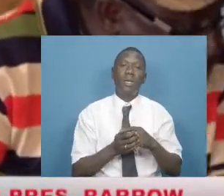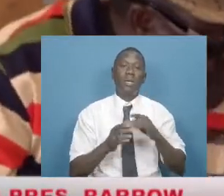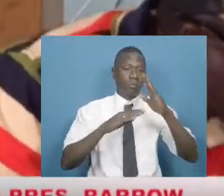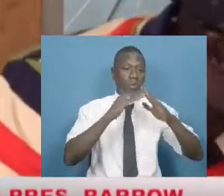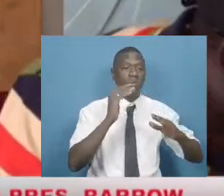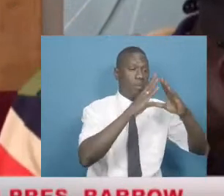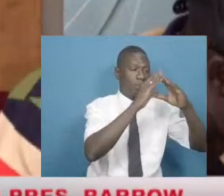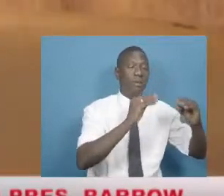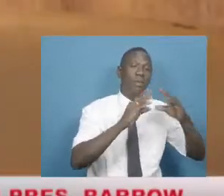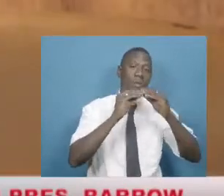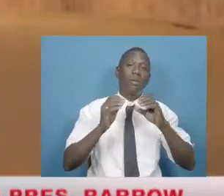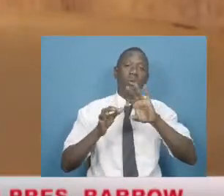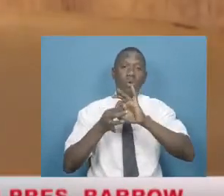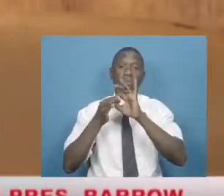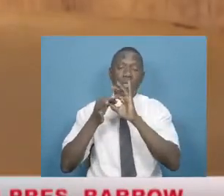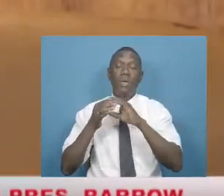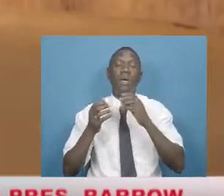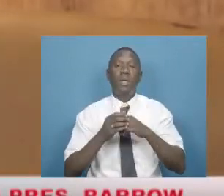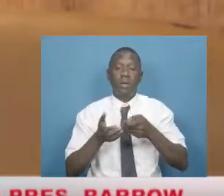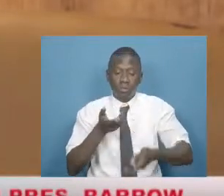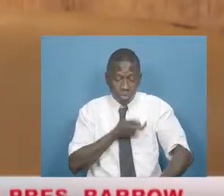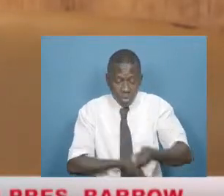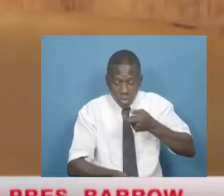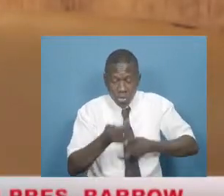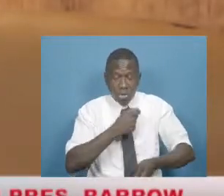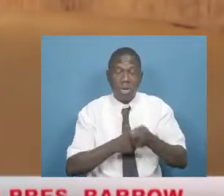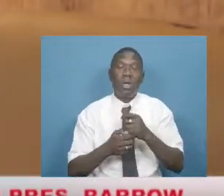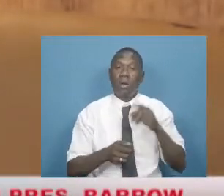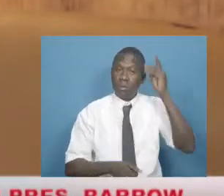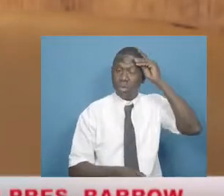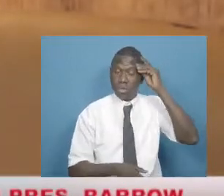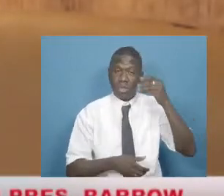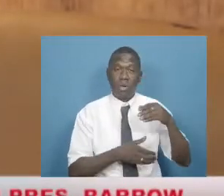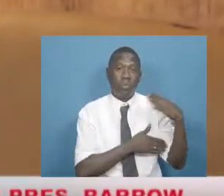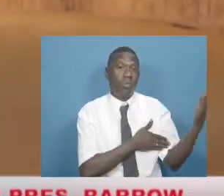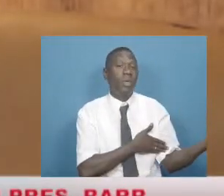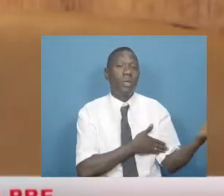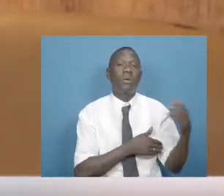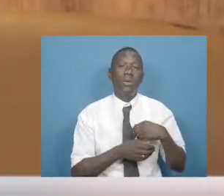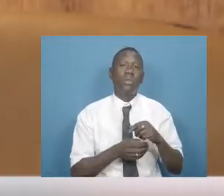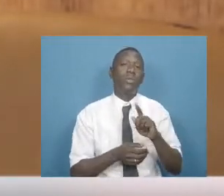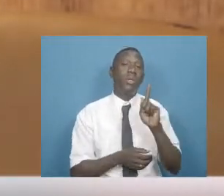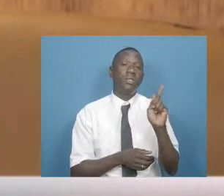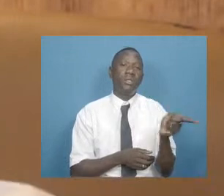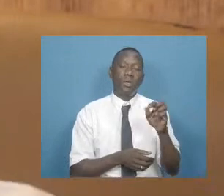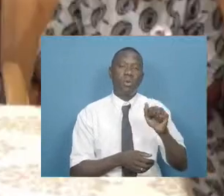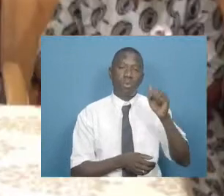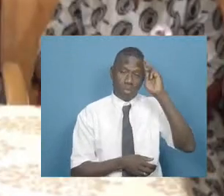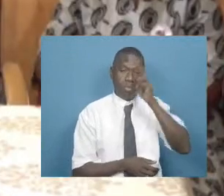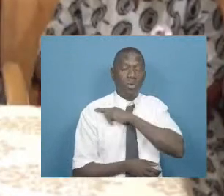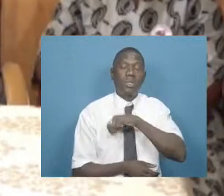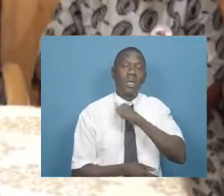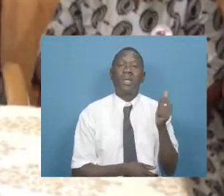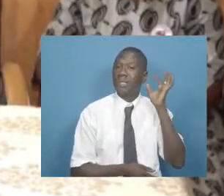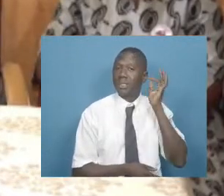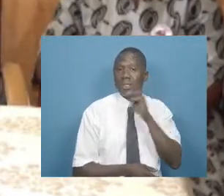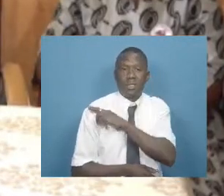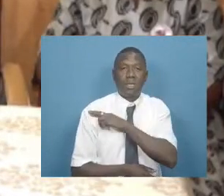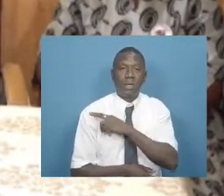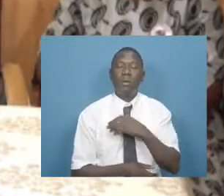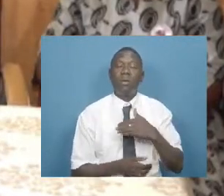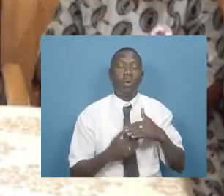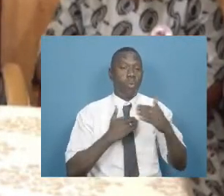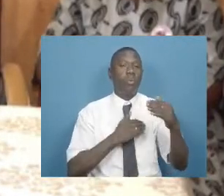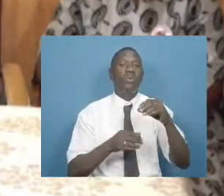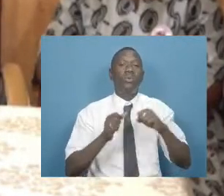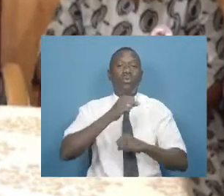borehole drilling and construction company, and a political wing called Ginkong Brothers and Sisters, is one of the many groups that supported President-elect